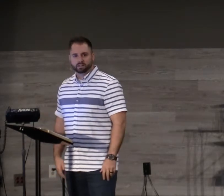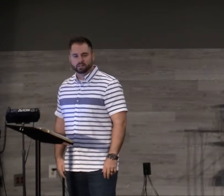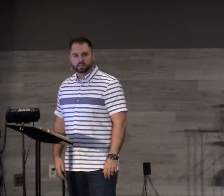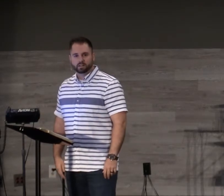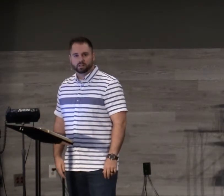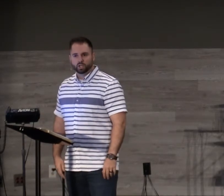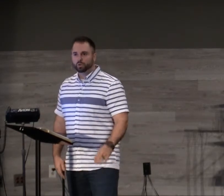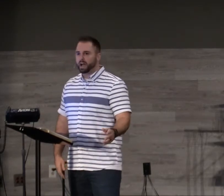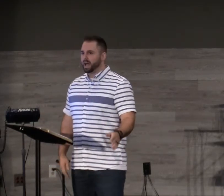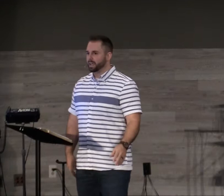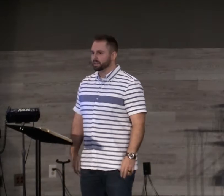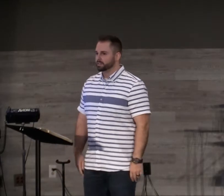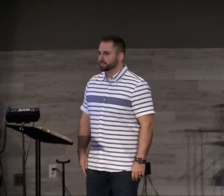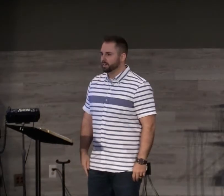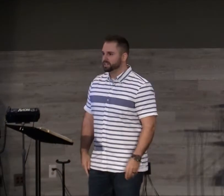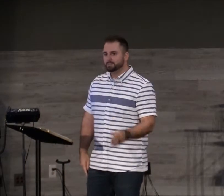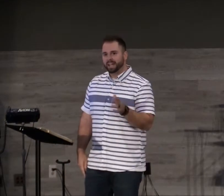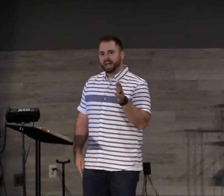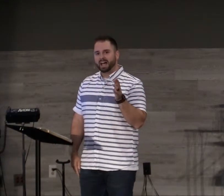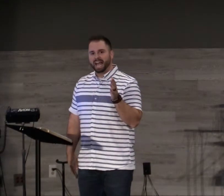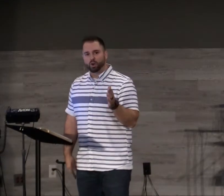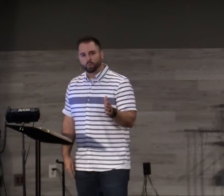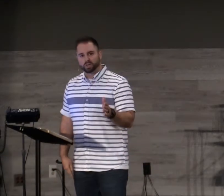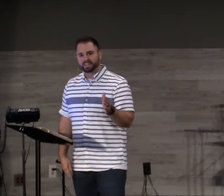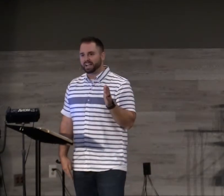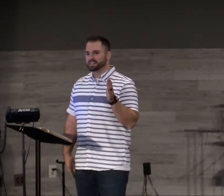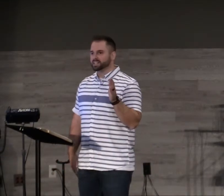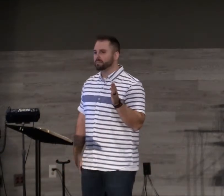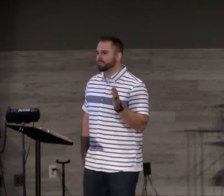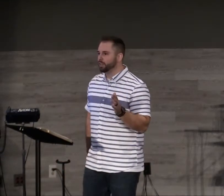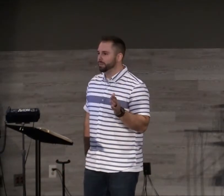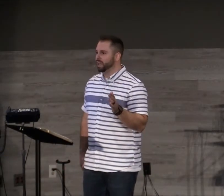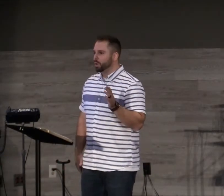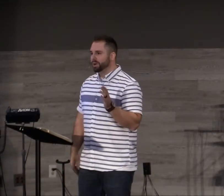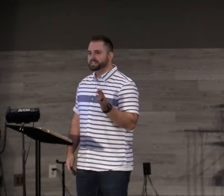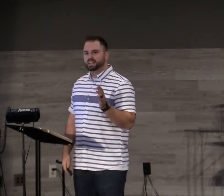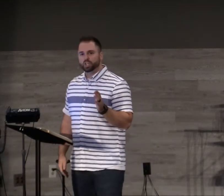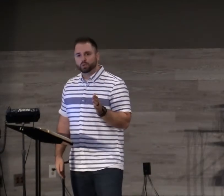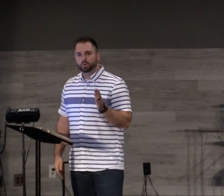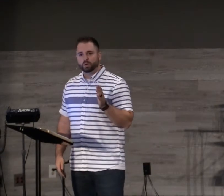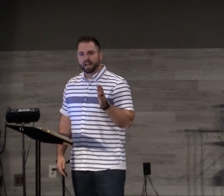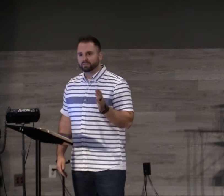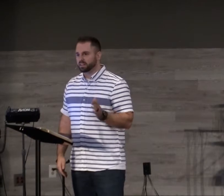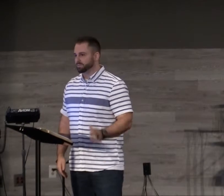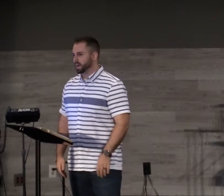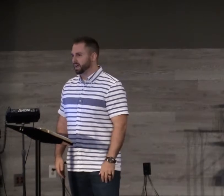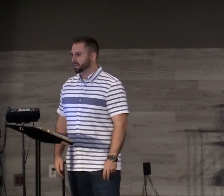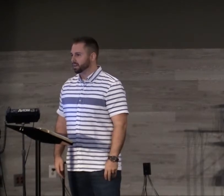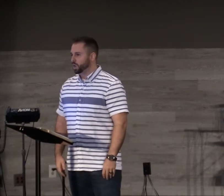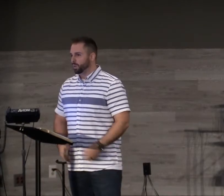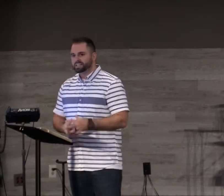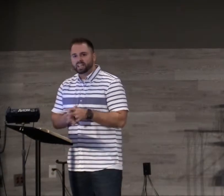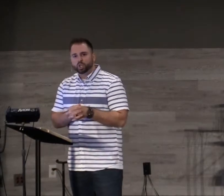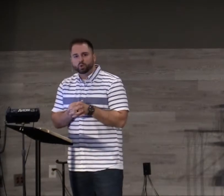everything. You and I are seen by God at our worst, and God says, come follow me. What is it that you have to leave